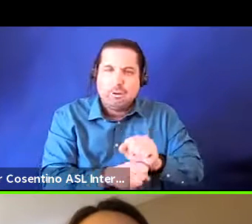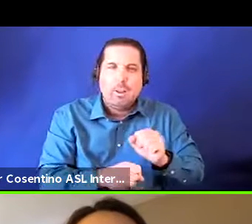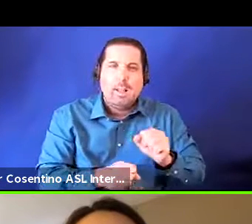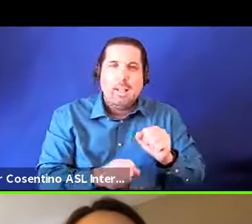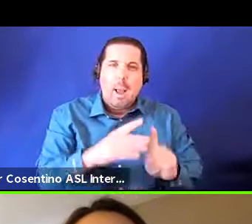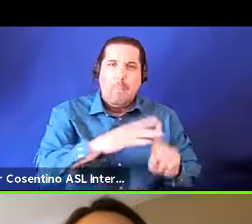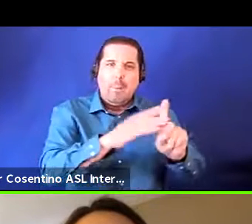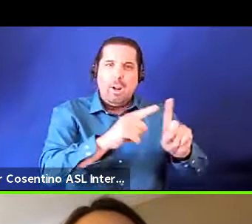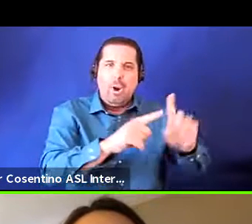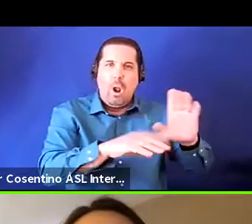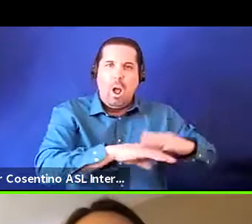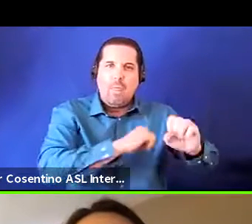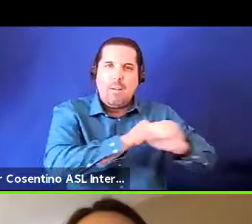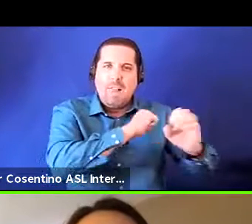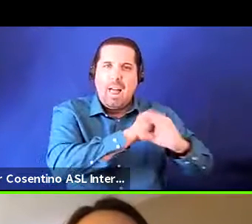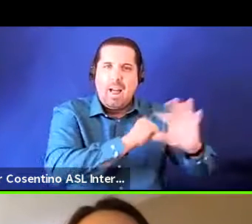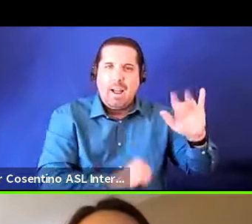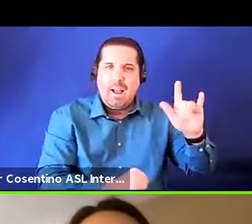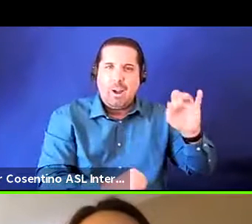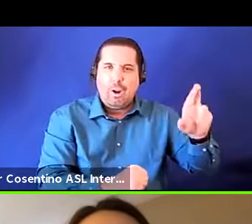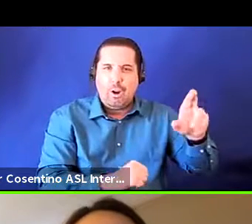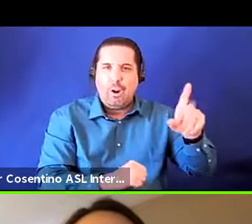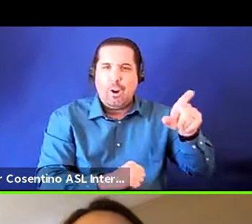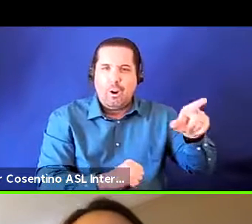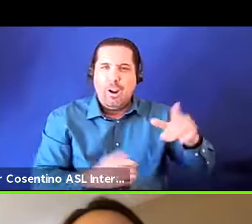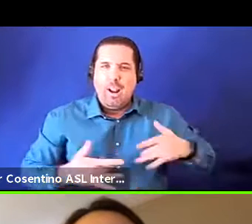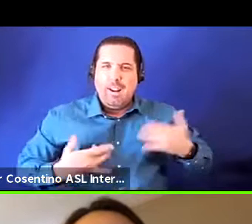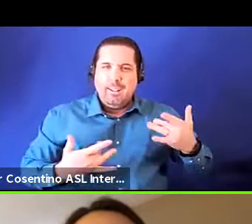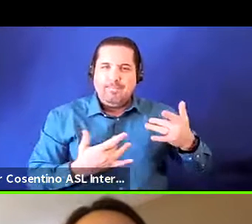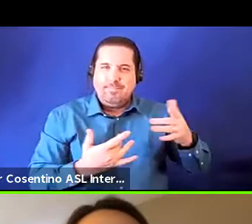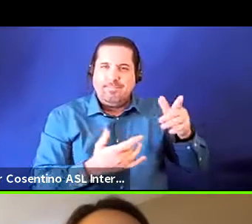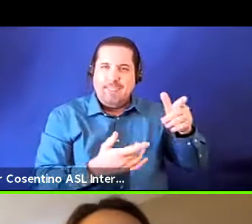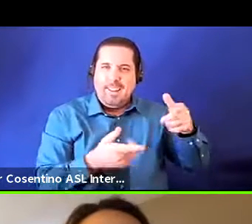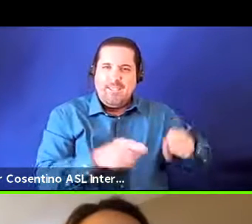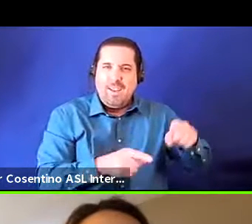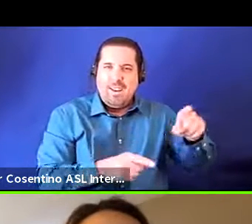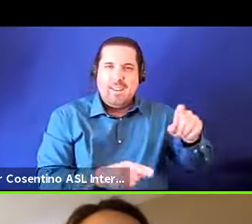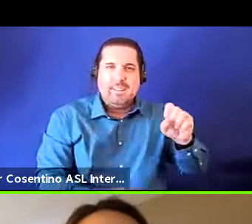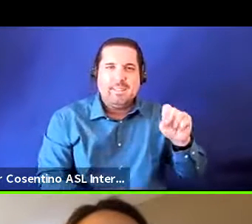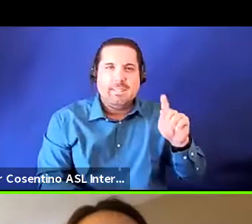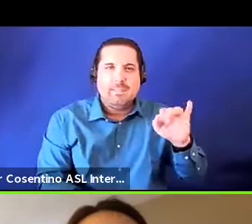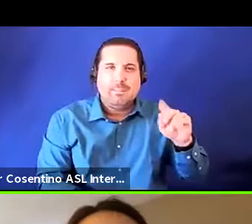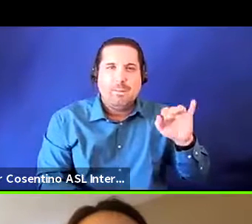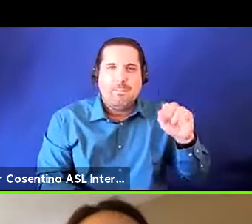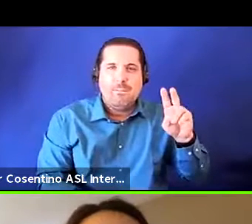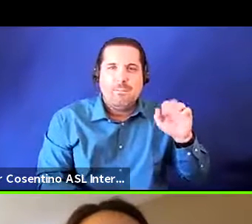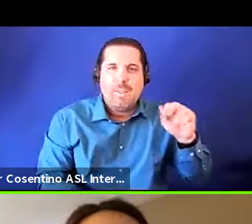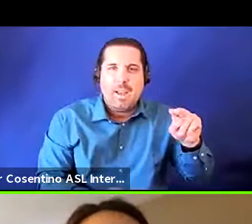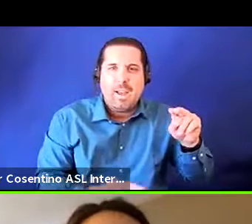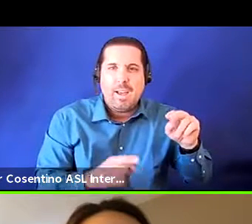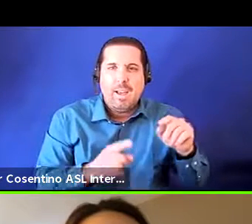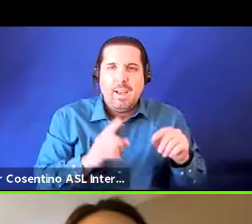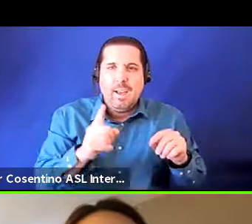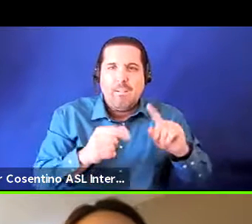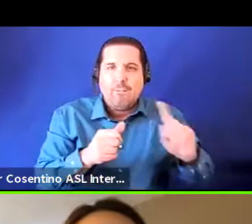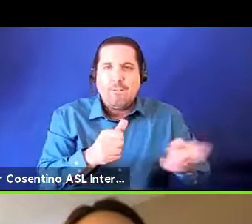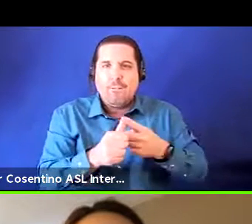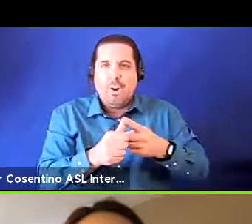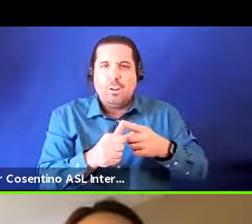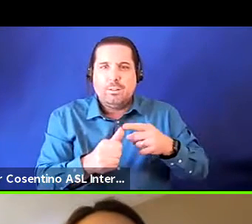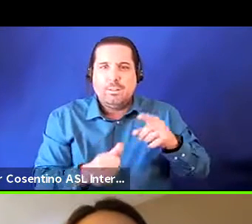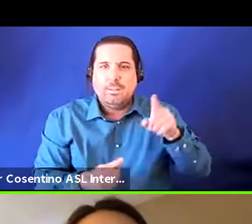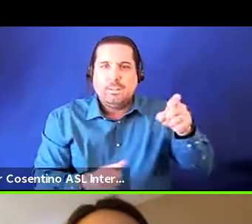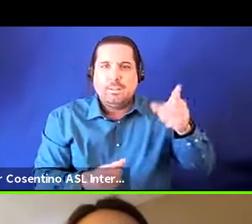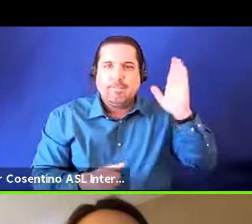flyer advertising our event, namely Simeon Mann, the first director of the brand new Asian American and